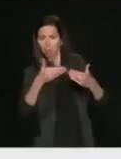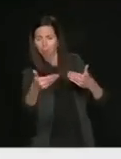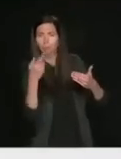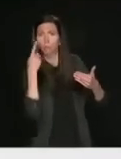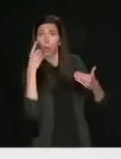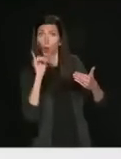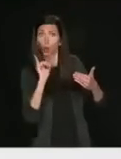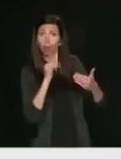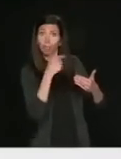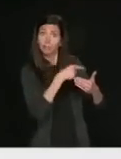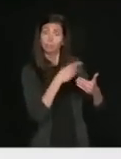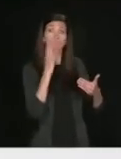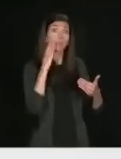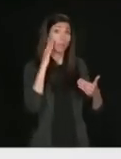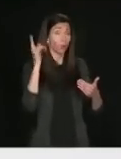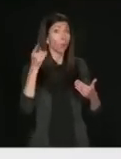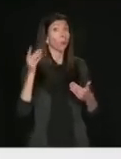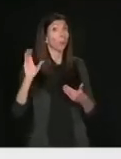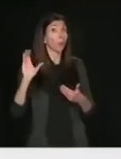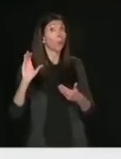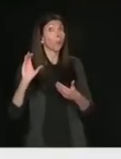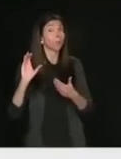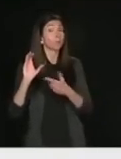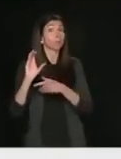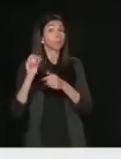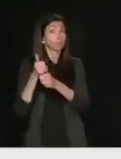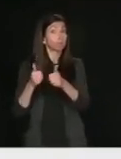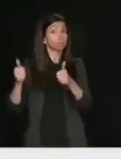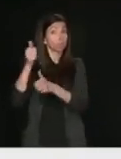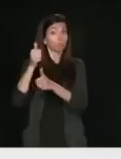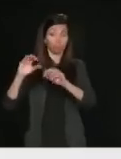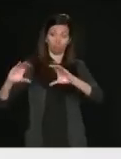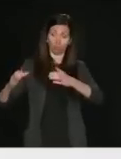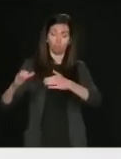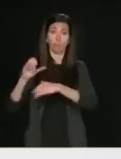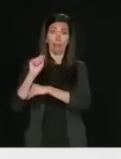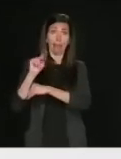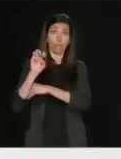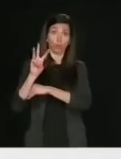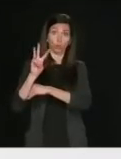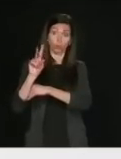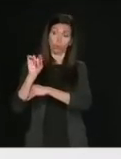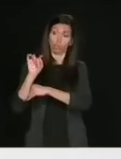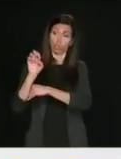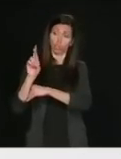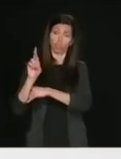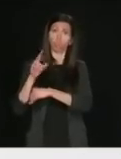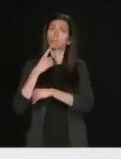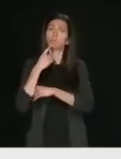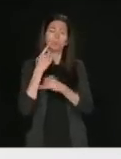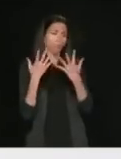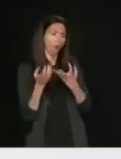Andrew Scheer is calling for more in-person sittings. What is your position on how or when Parliament should return? I